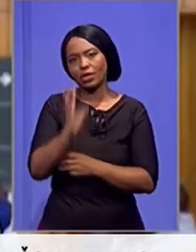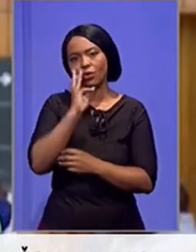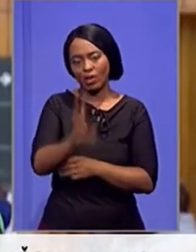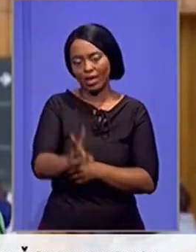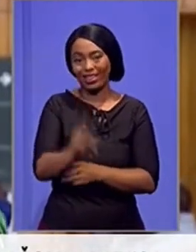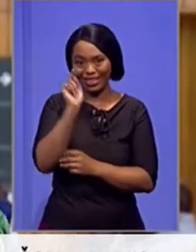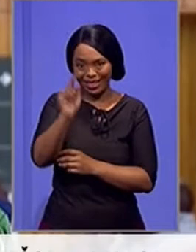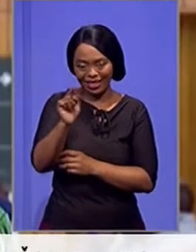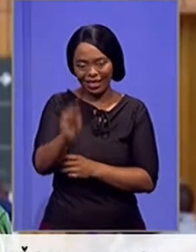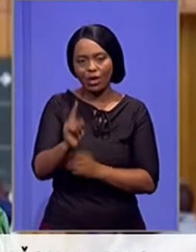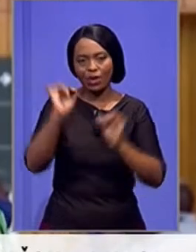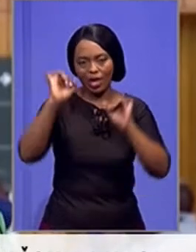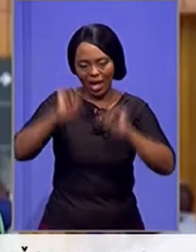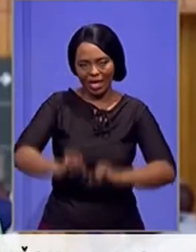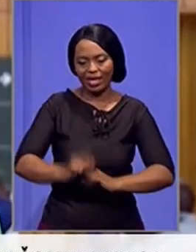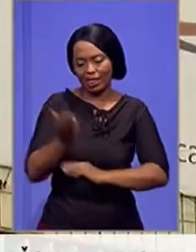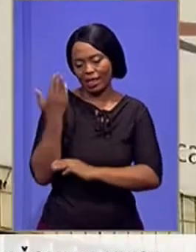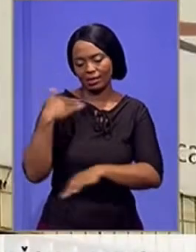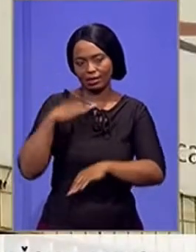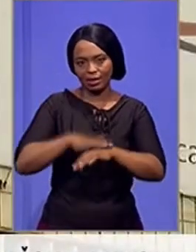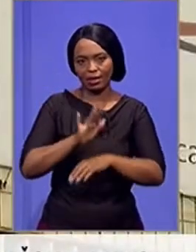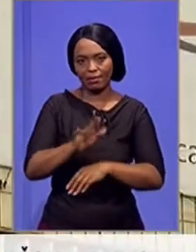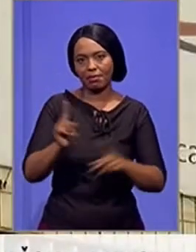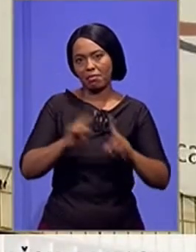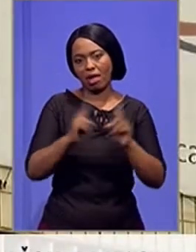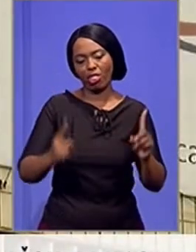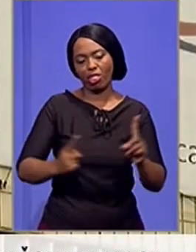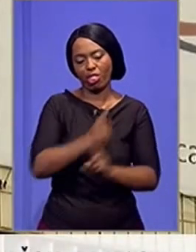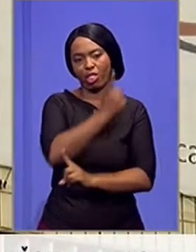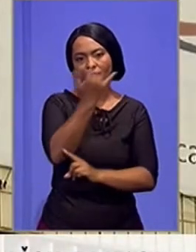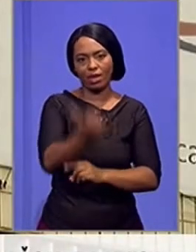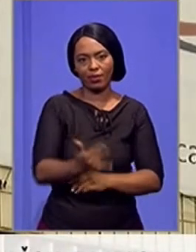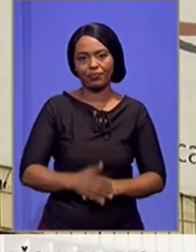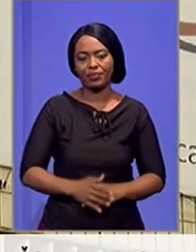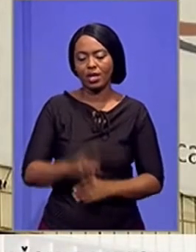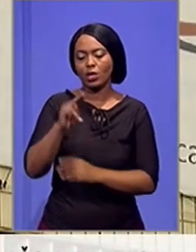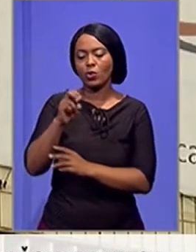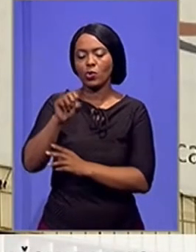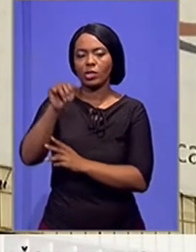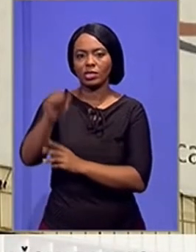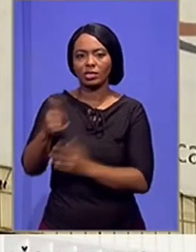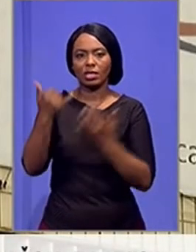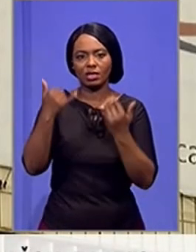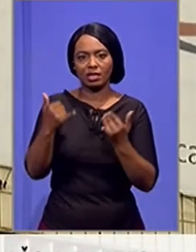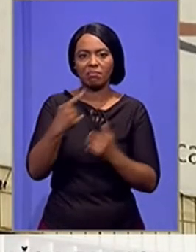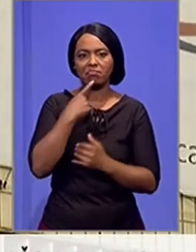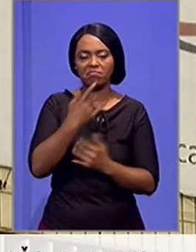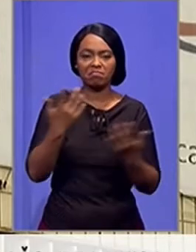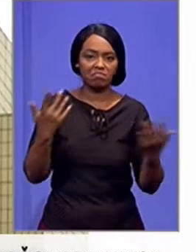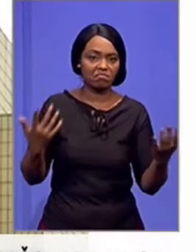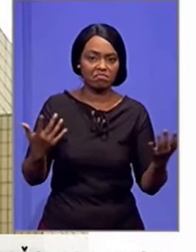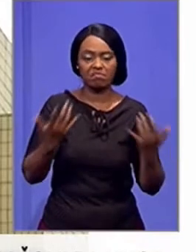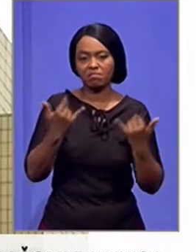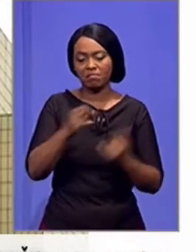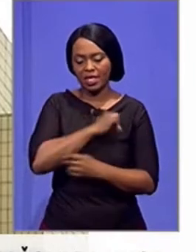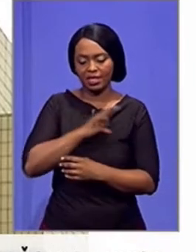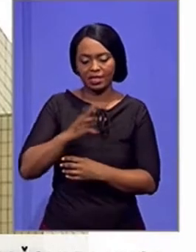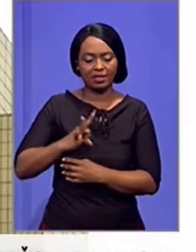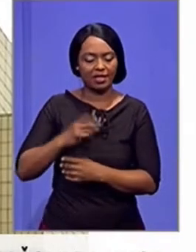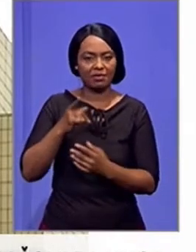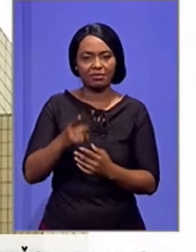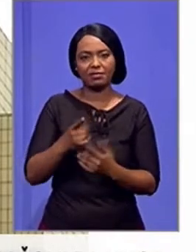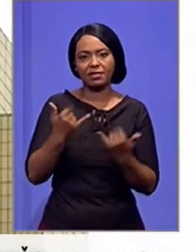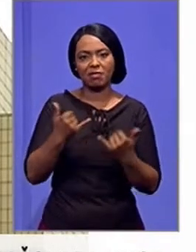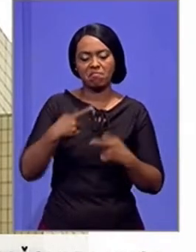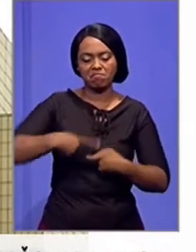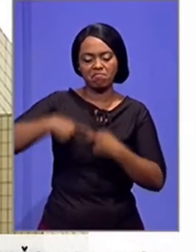what we agreed upon with them. UNISA e tshwetše ka mare ditšhitišo tša meletlo ya dikapeso ka bašomi bao gomme e ka